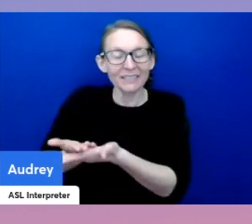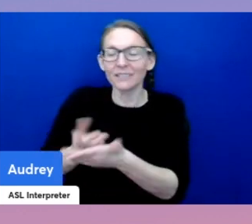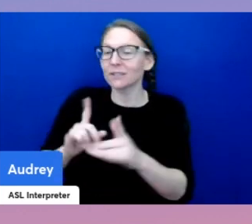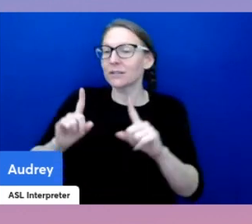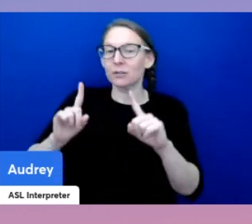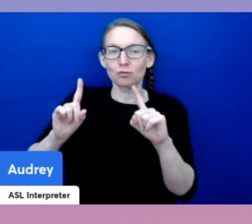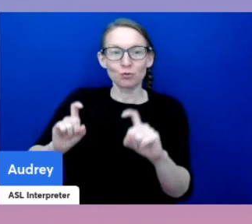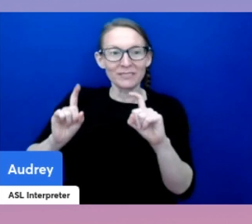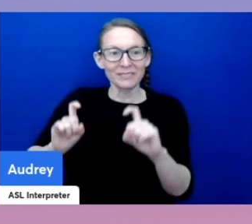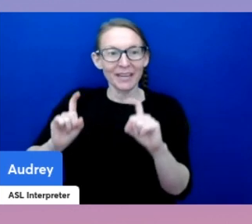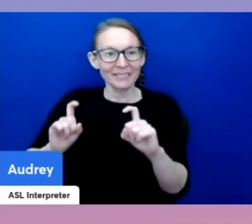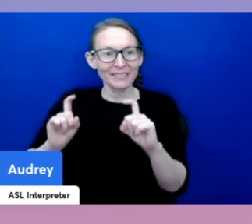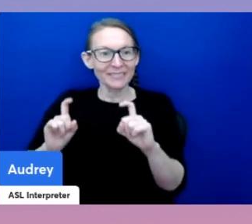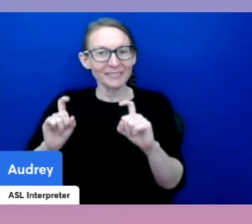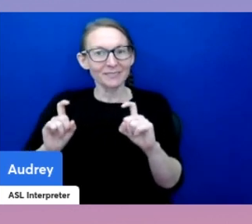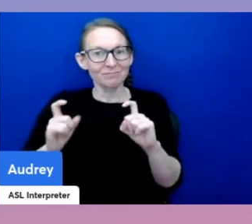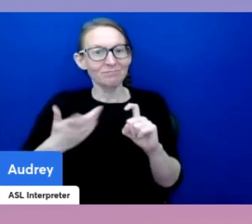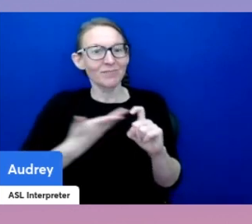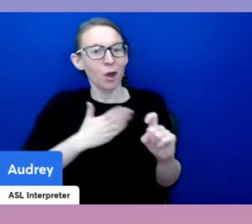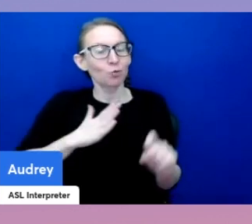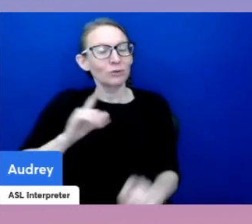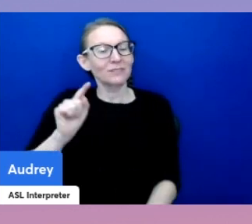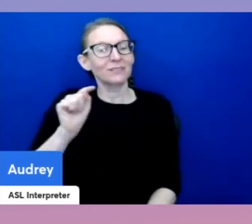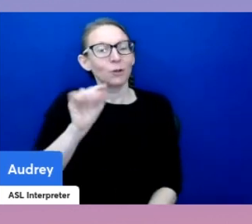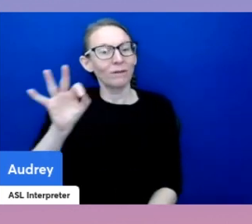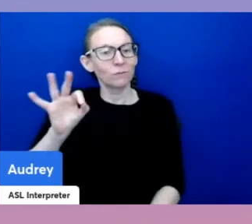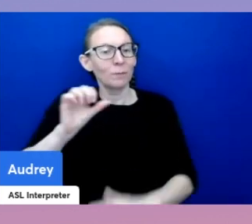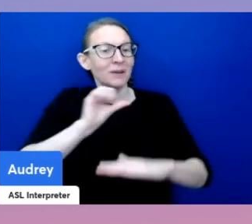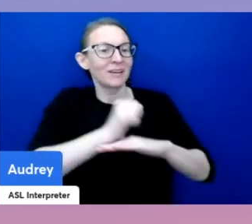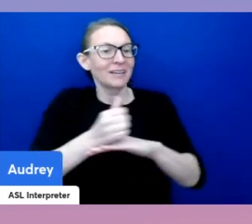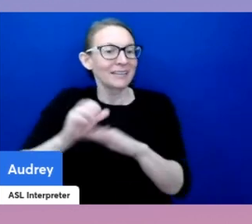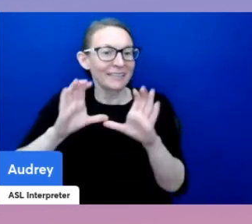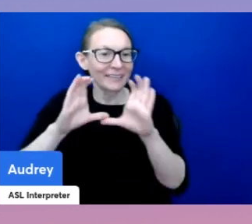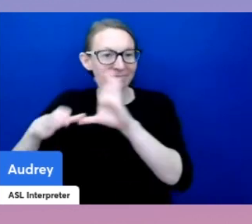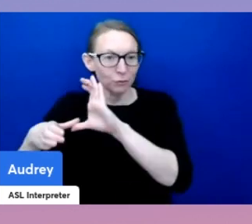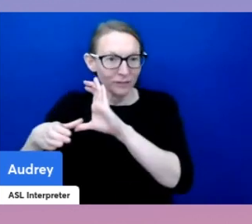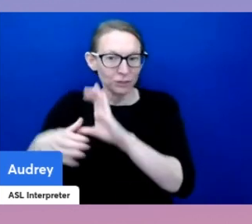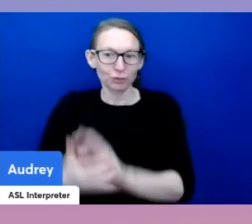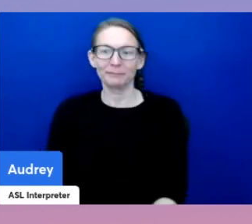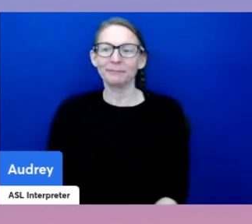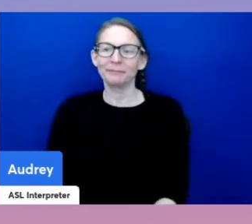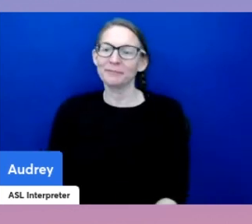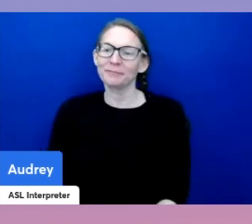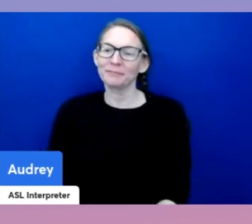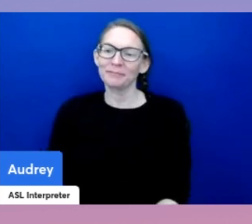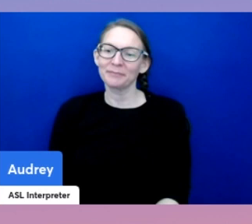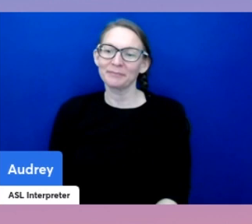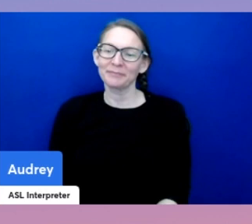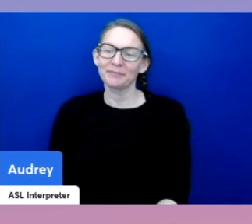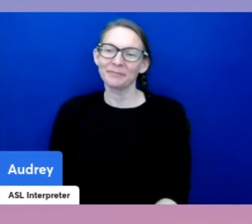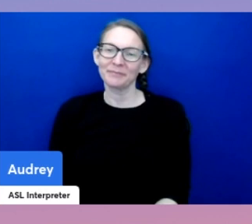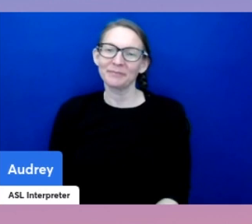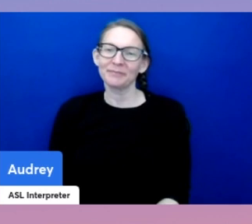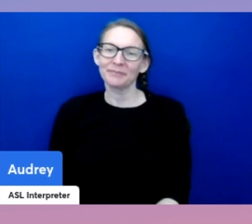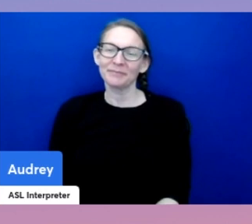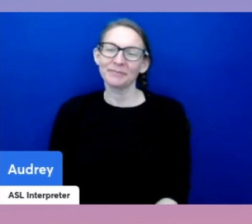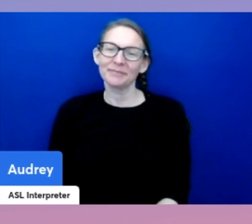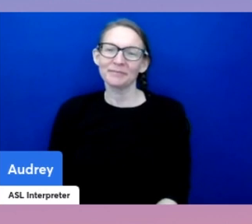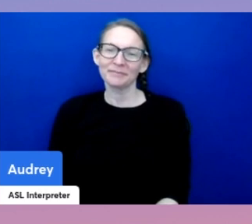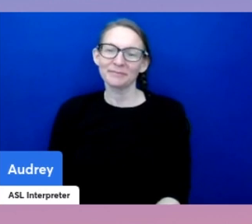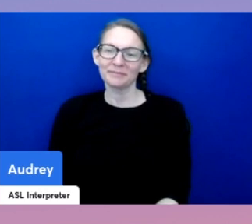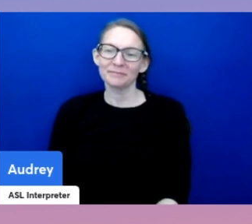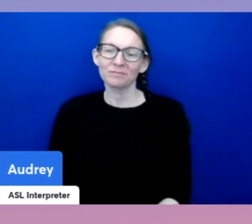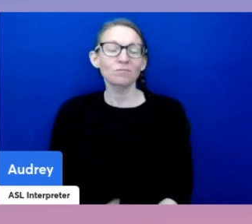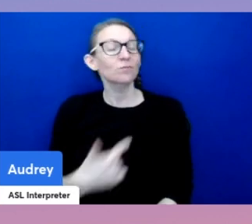our Terraform configuration. So we will try to check